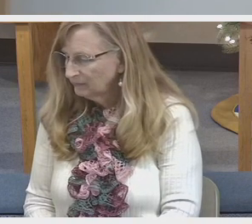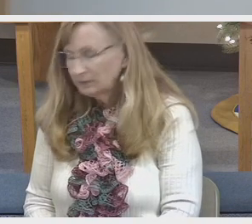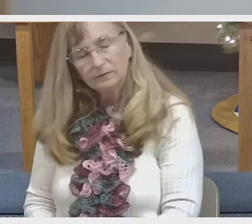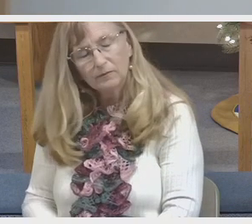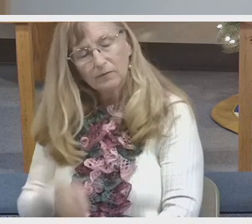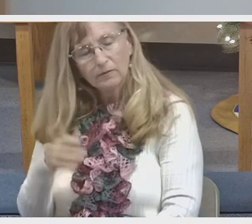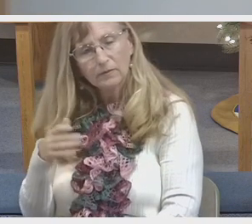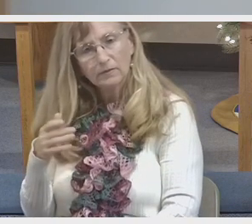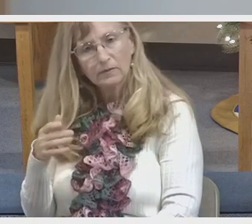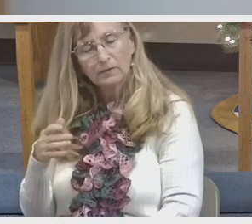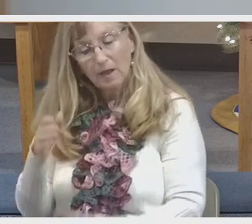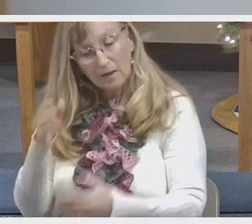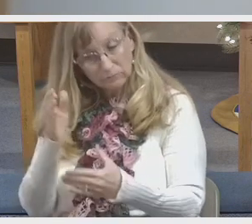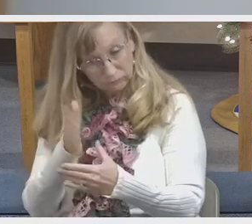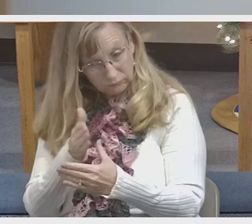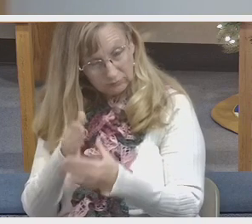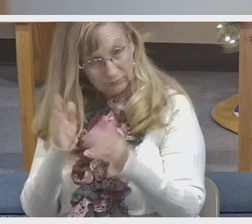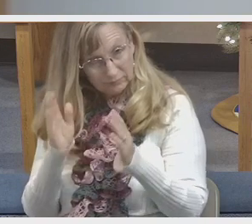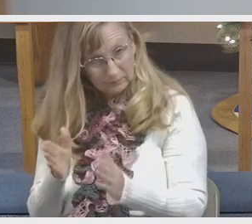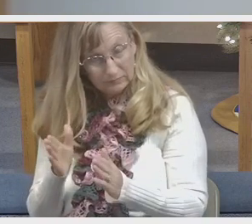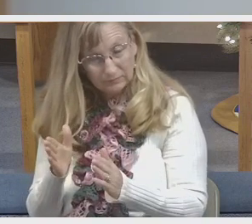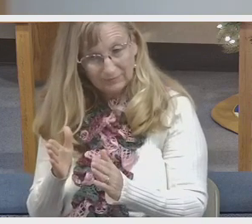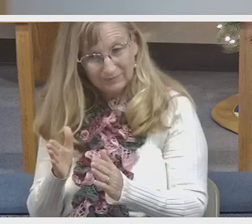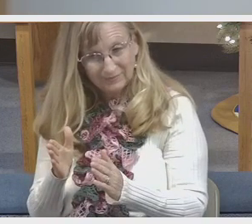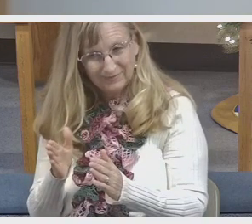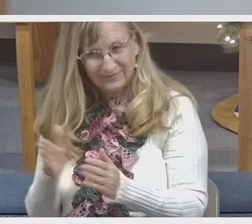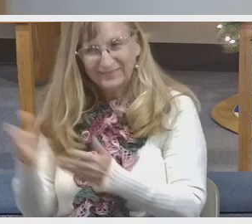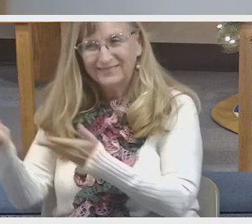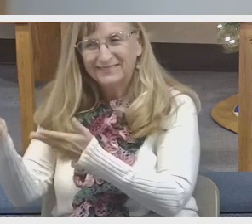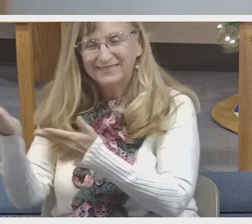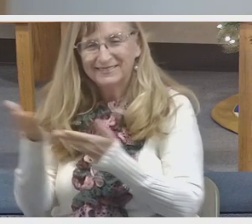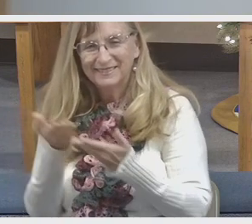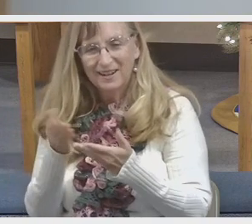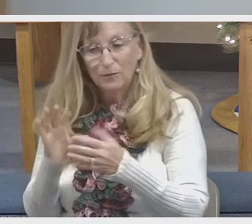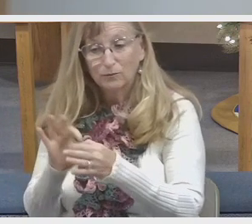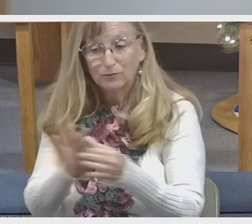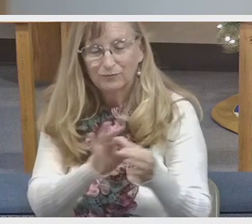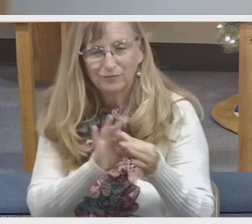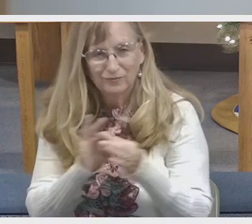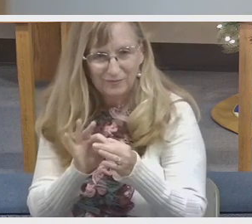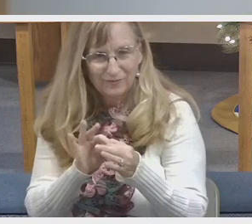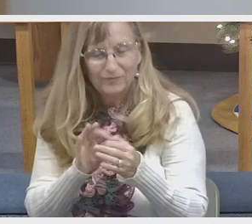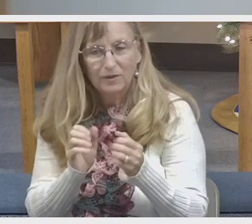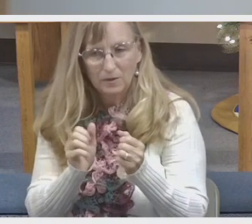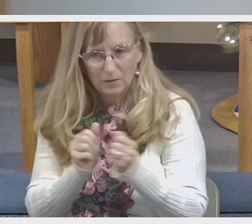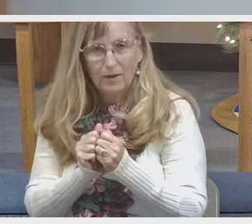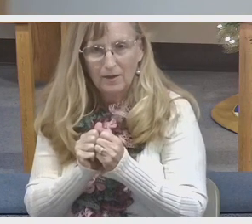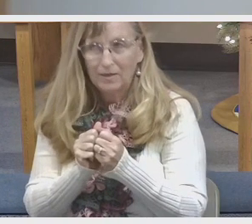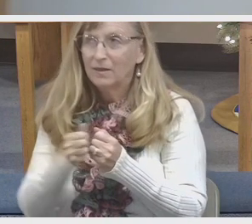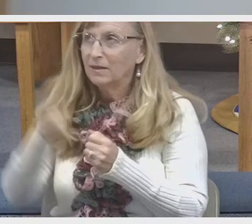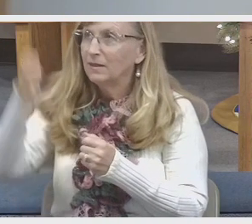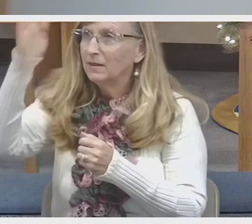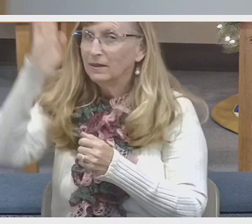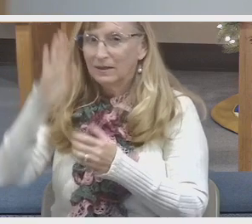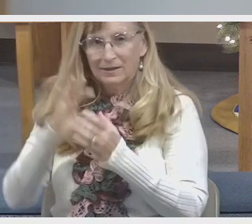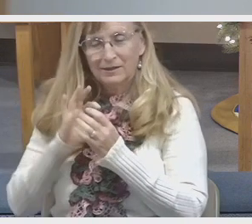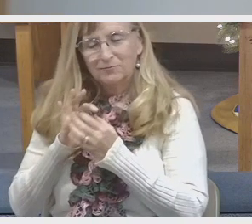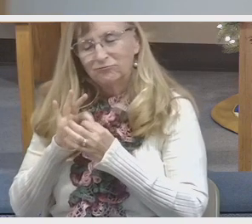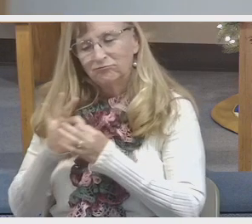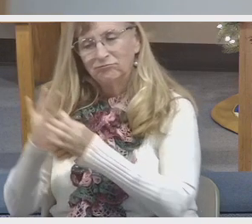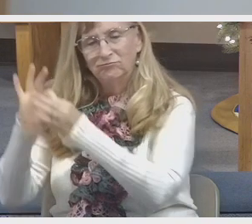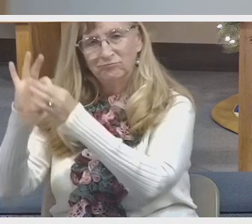Because the mediator has brought us unity with our righteous God,